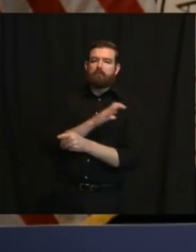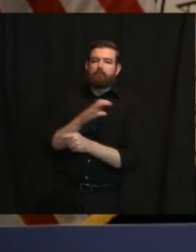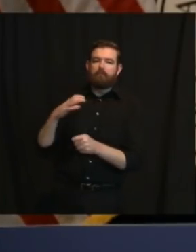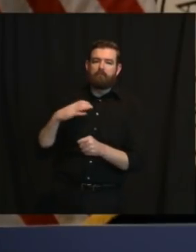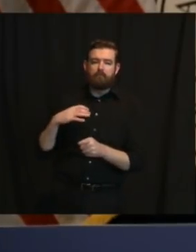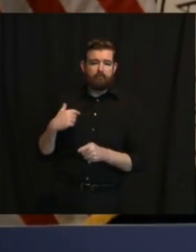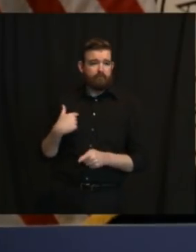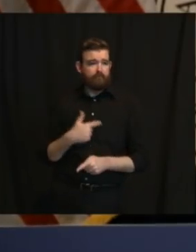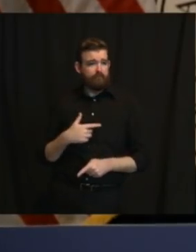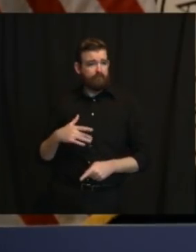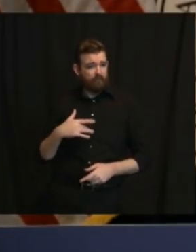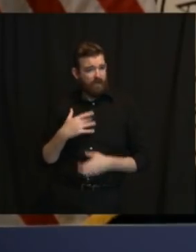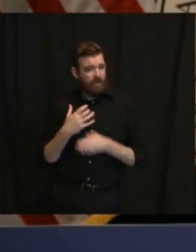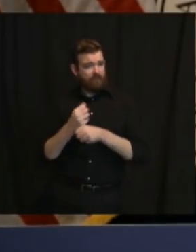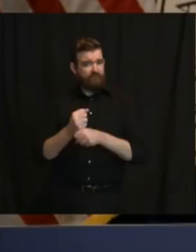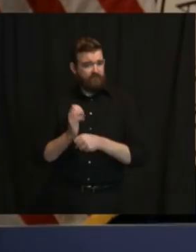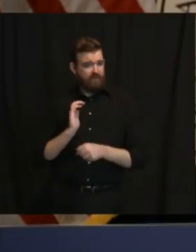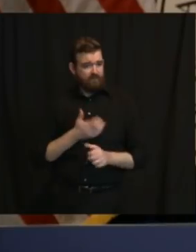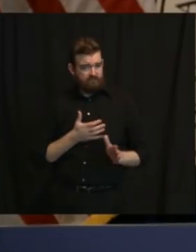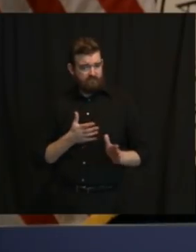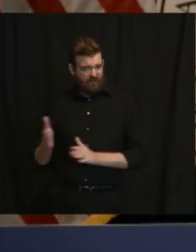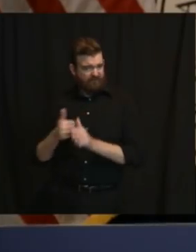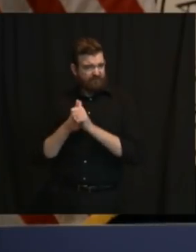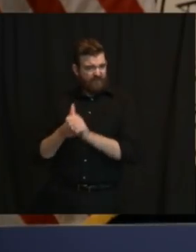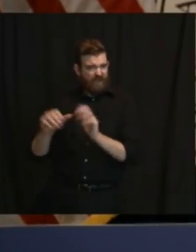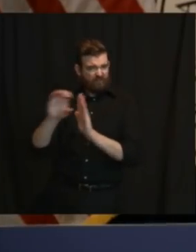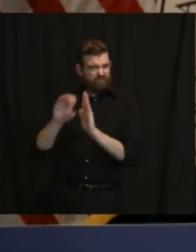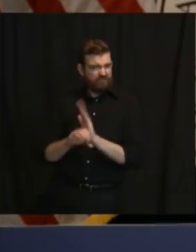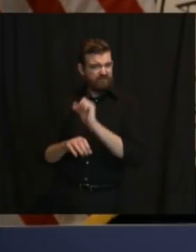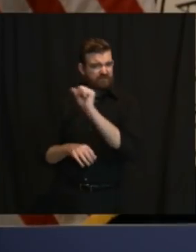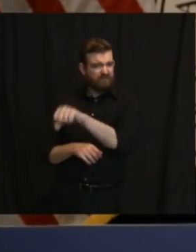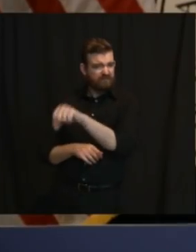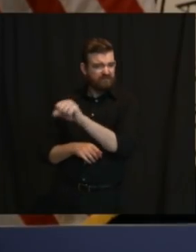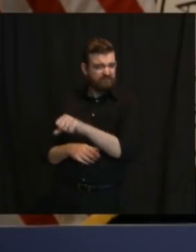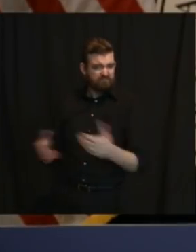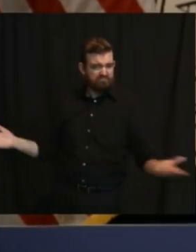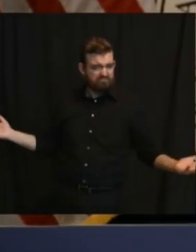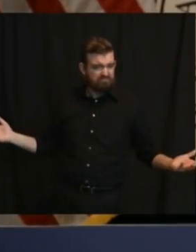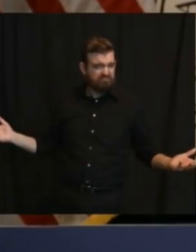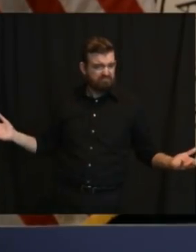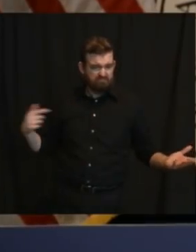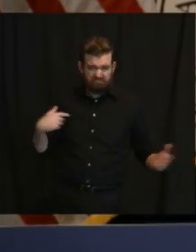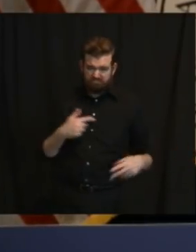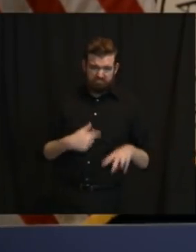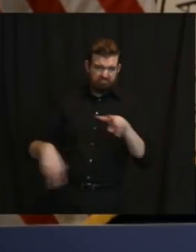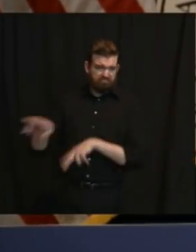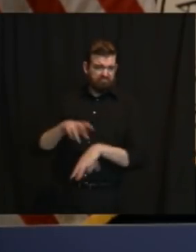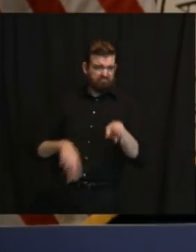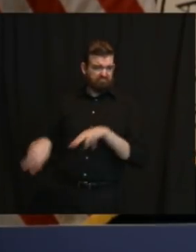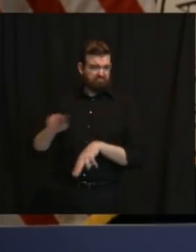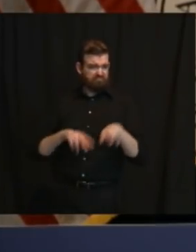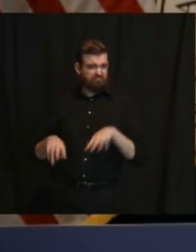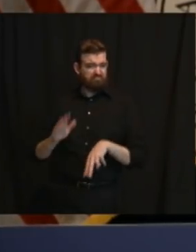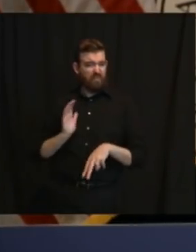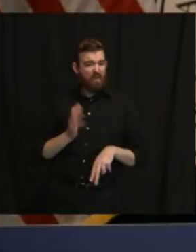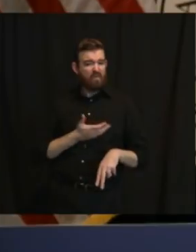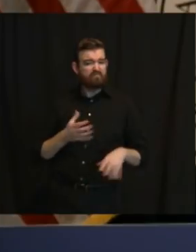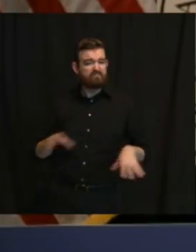is constitutional, both on the text of the statute and based on precedent from prior cases.